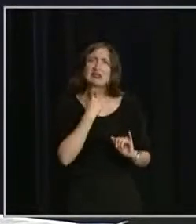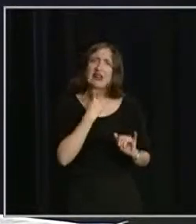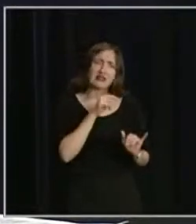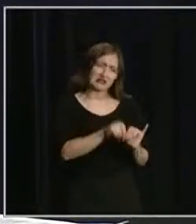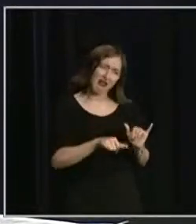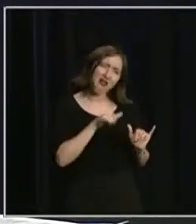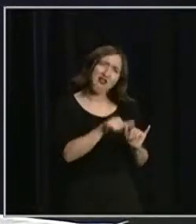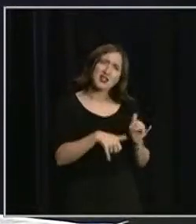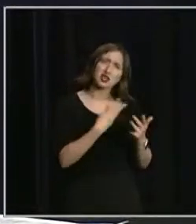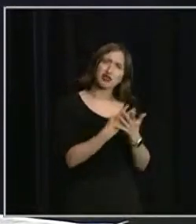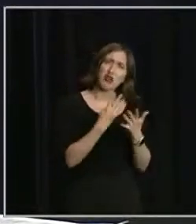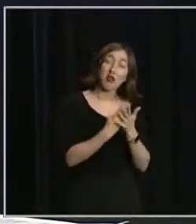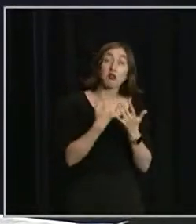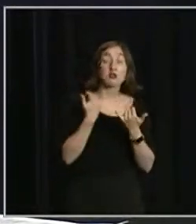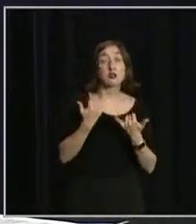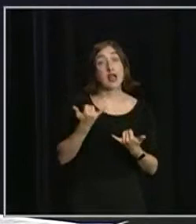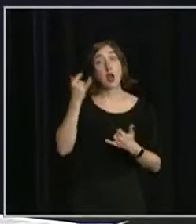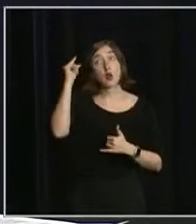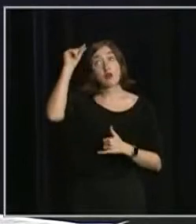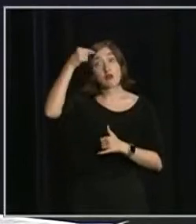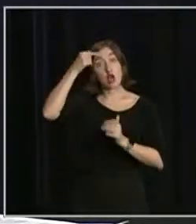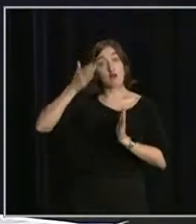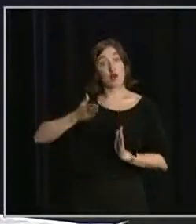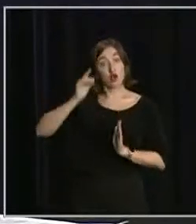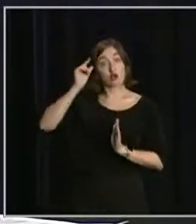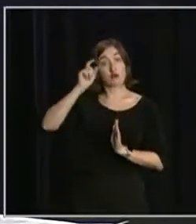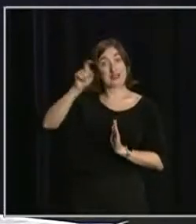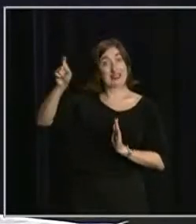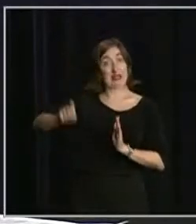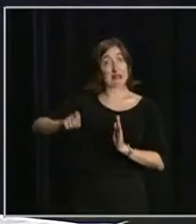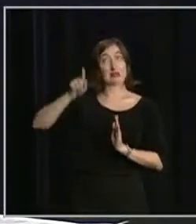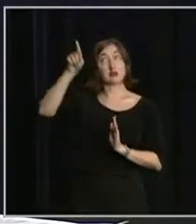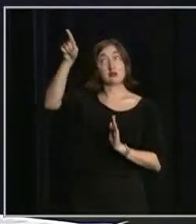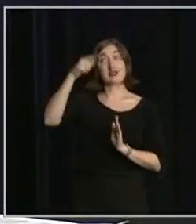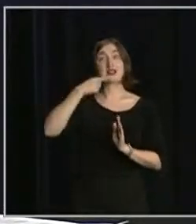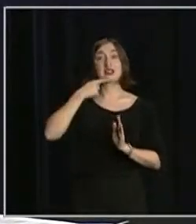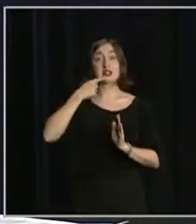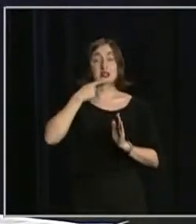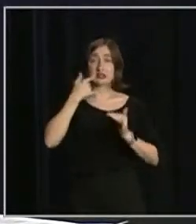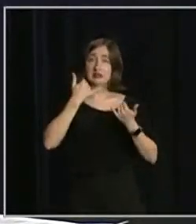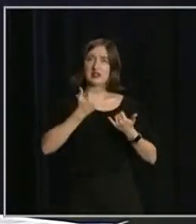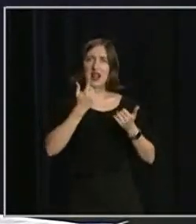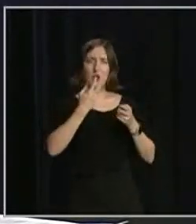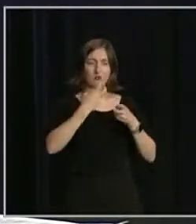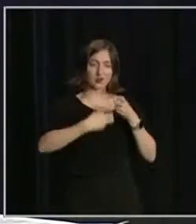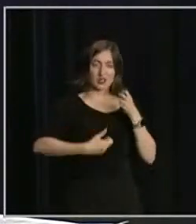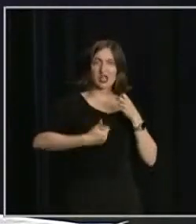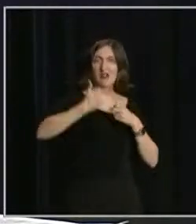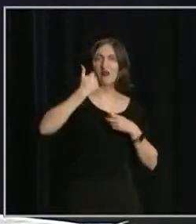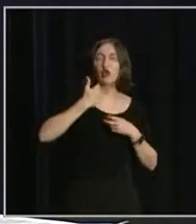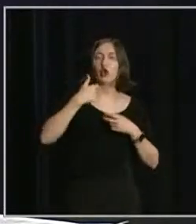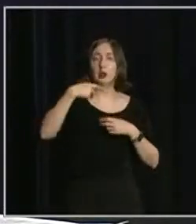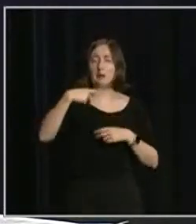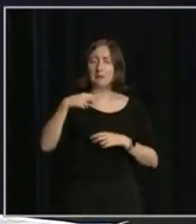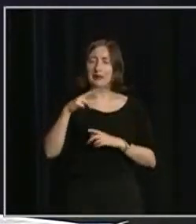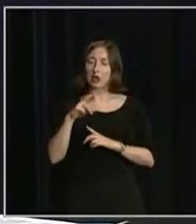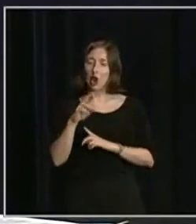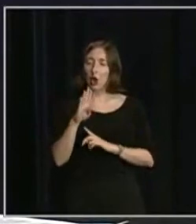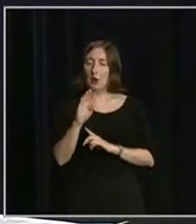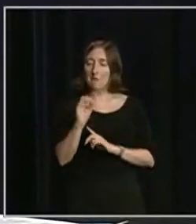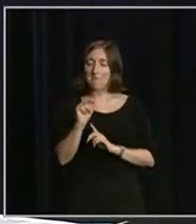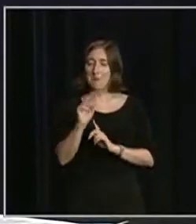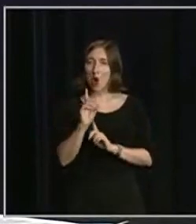to make it harder to give a PR bond to misdemeanors has driven our jail population up.